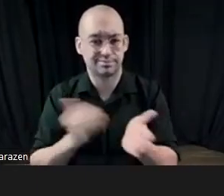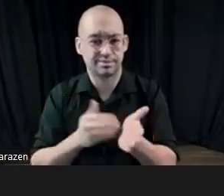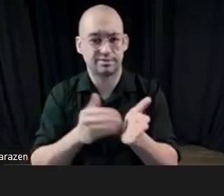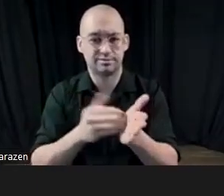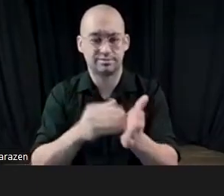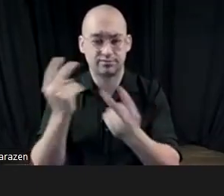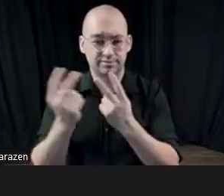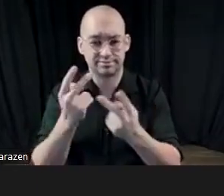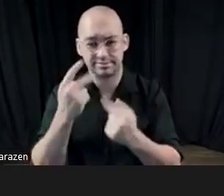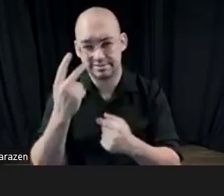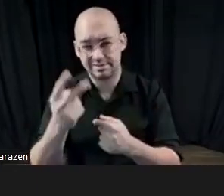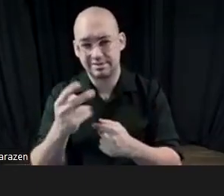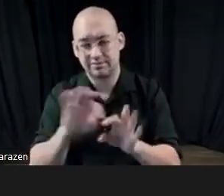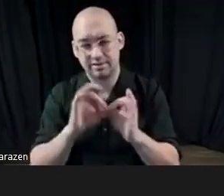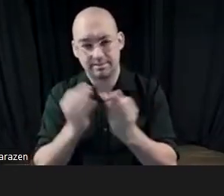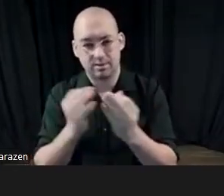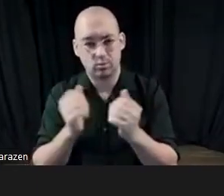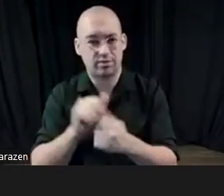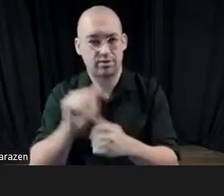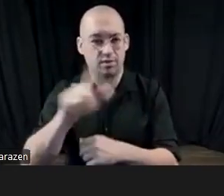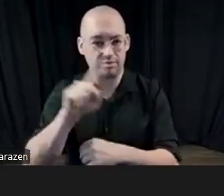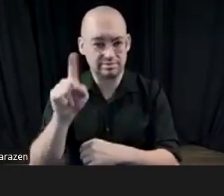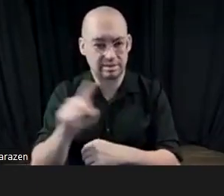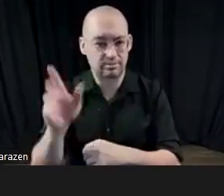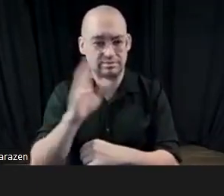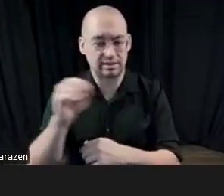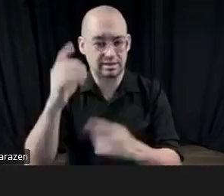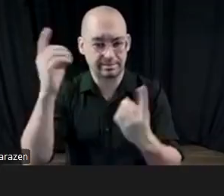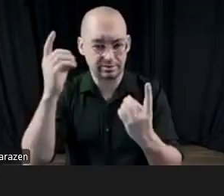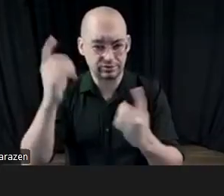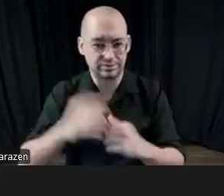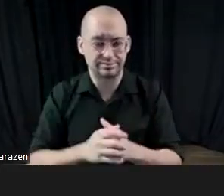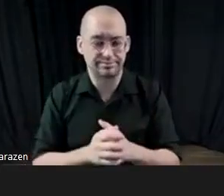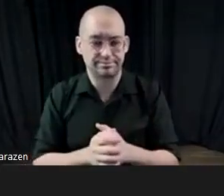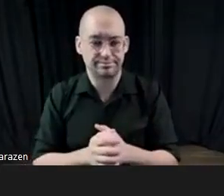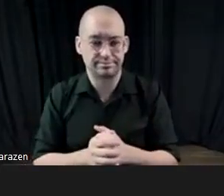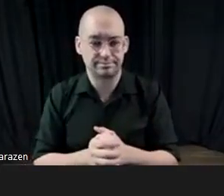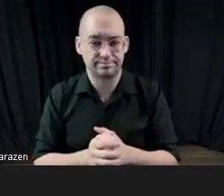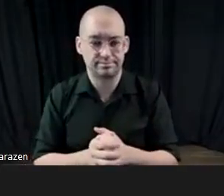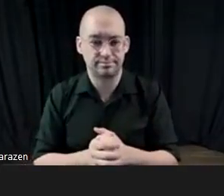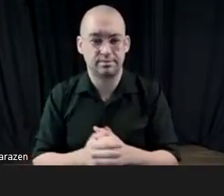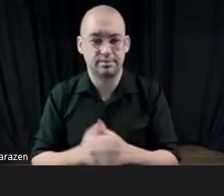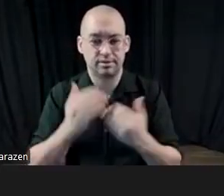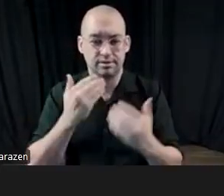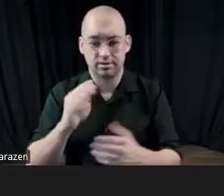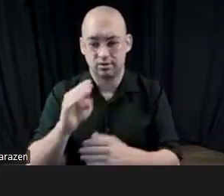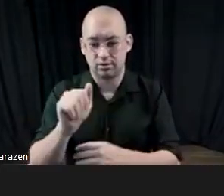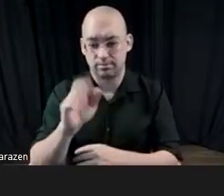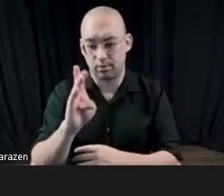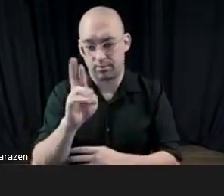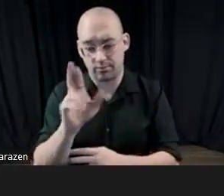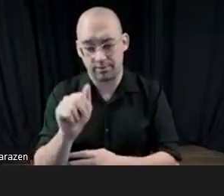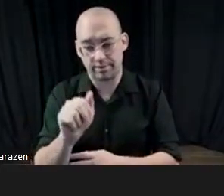with Alzheimer's and related dementias. Perfect. Welcome. Barbara. Hi, I'm